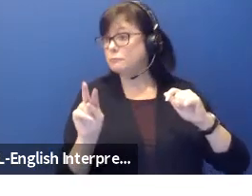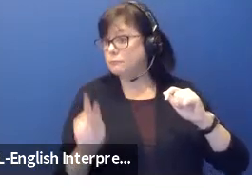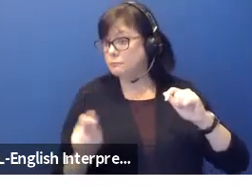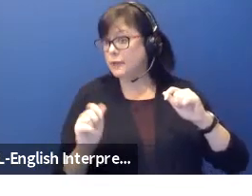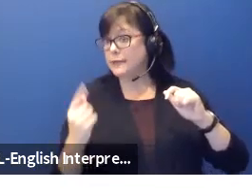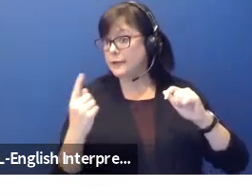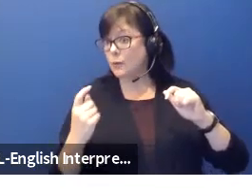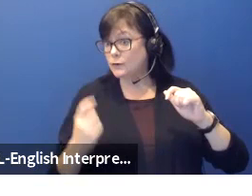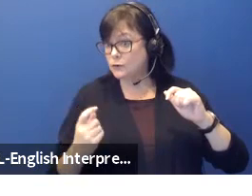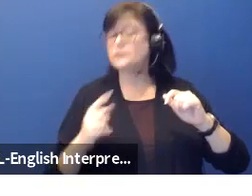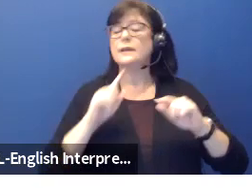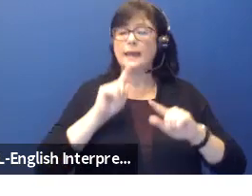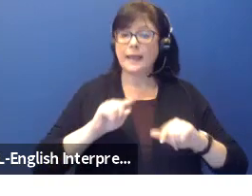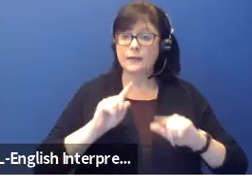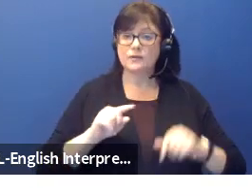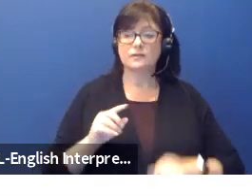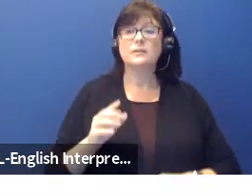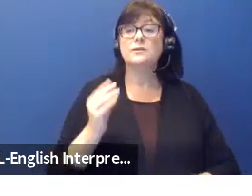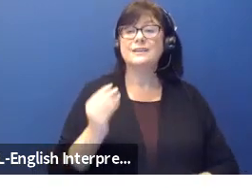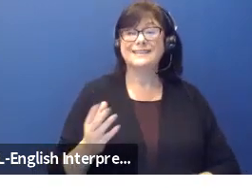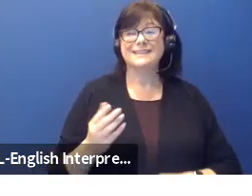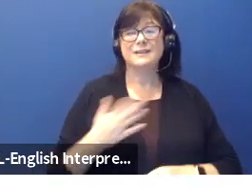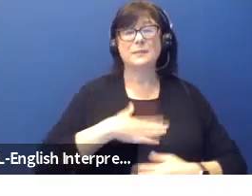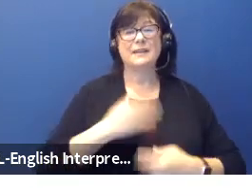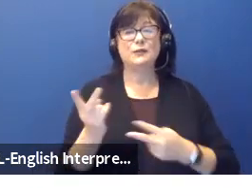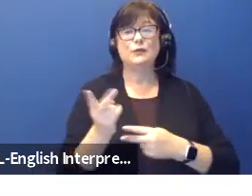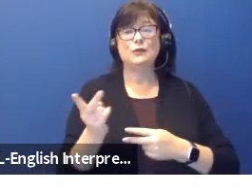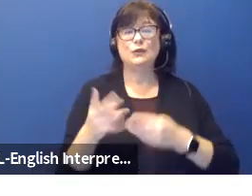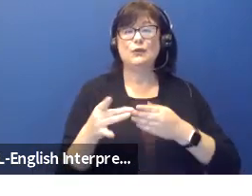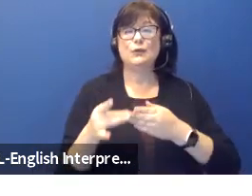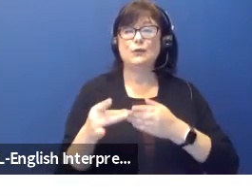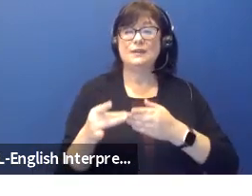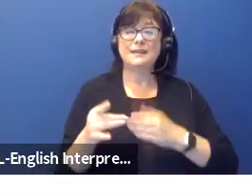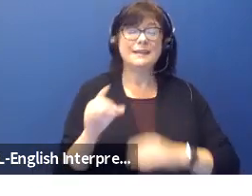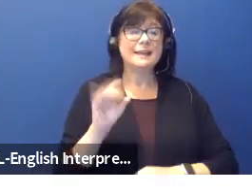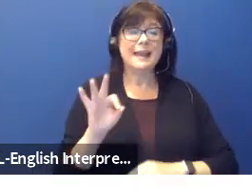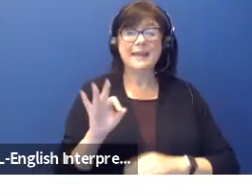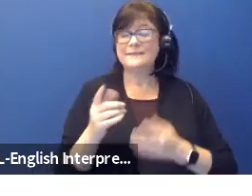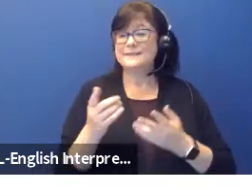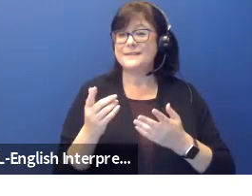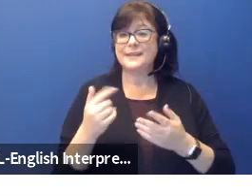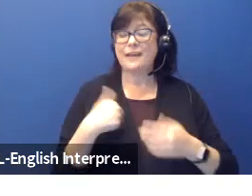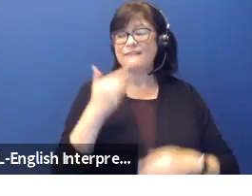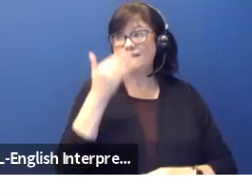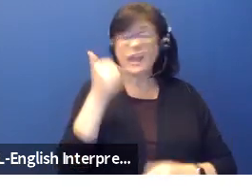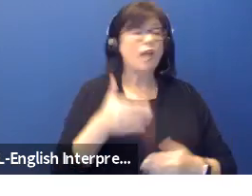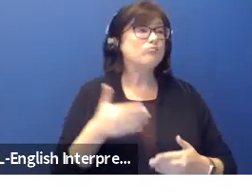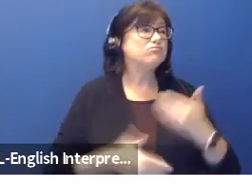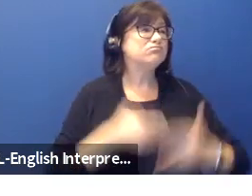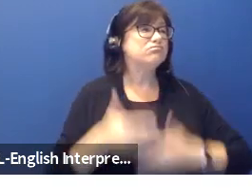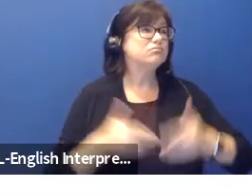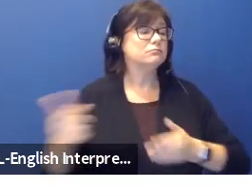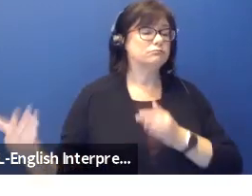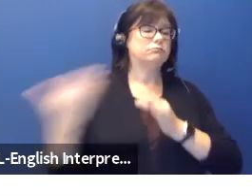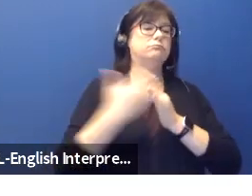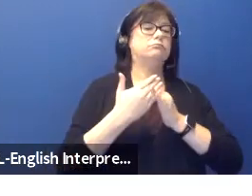Jeremy, Anne-Marie, if I forget to pause, please just jump in and say, Barb, you should pause for a second here, and I'll be happy to do that.